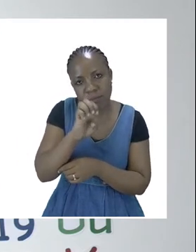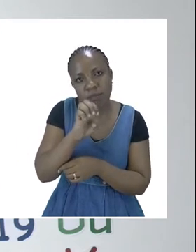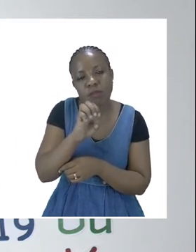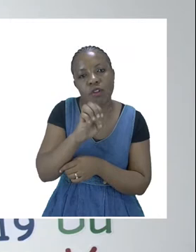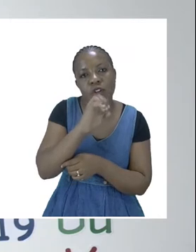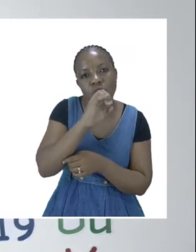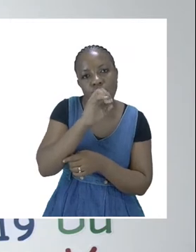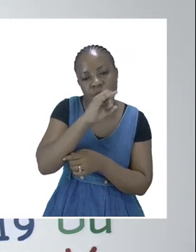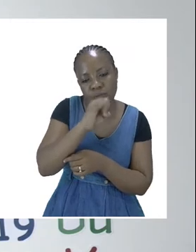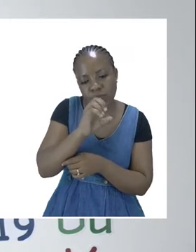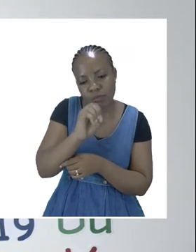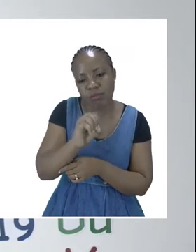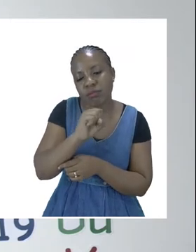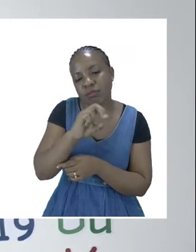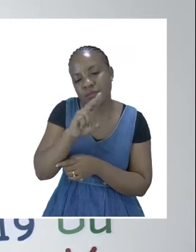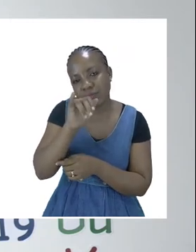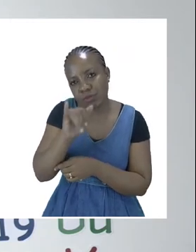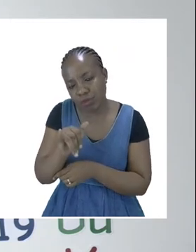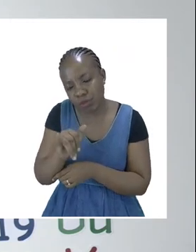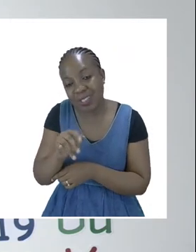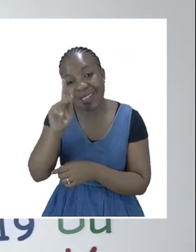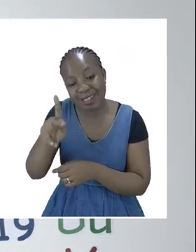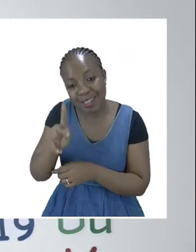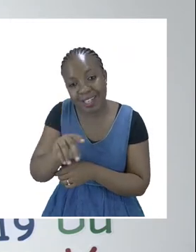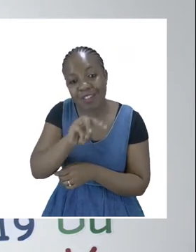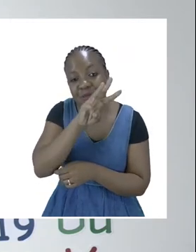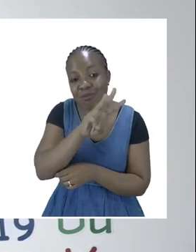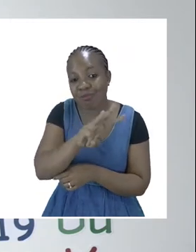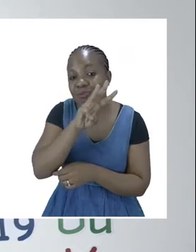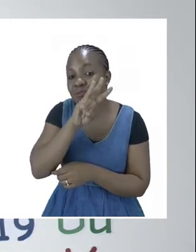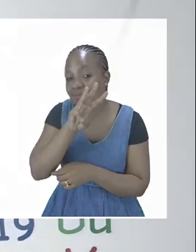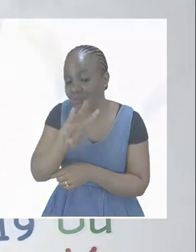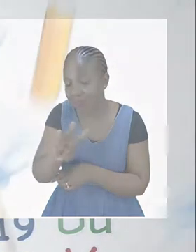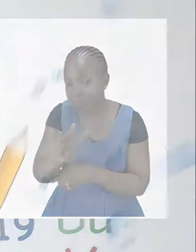in addition our website Zoshi Online.